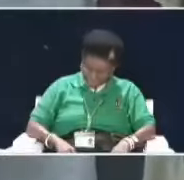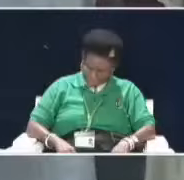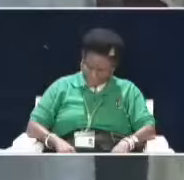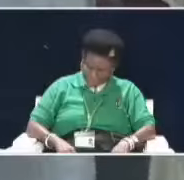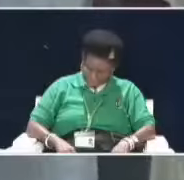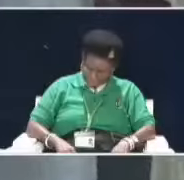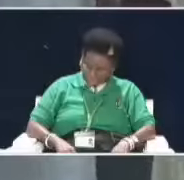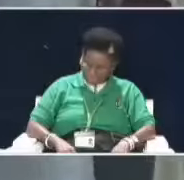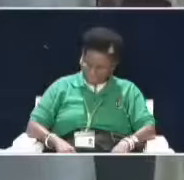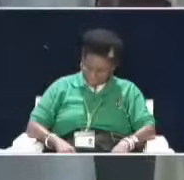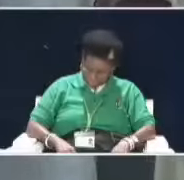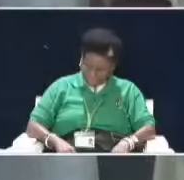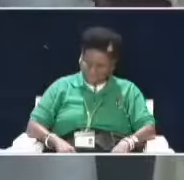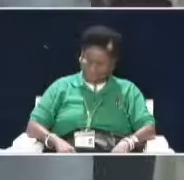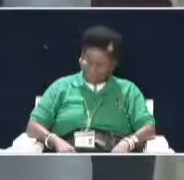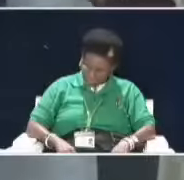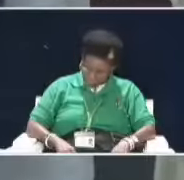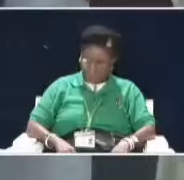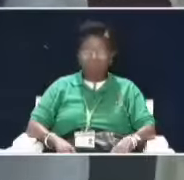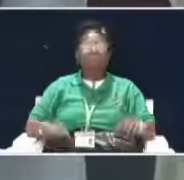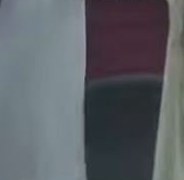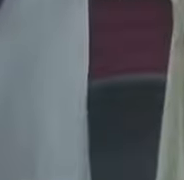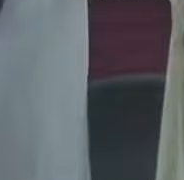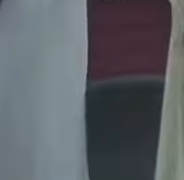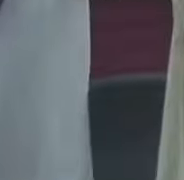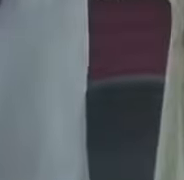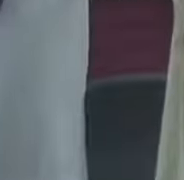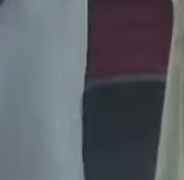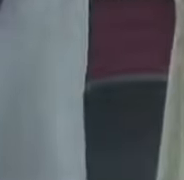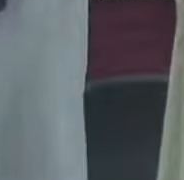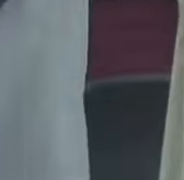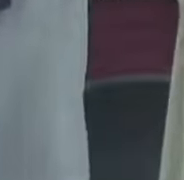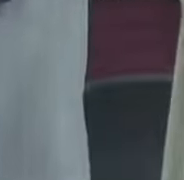Whatever you have to do. Do it tonight, Lord.